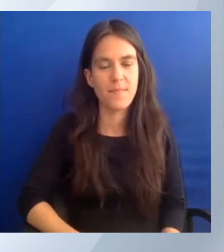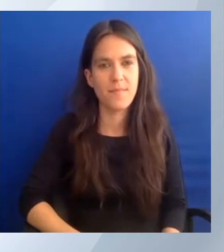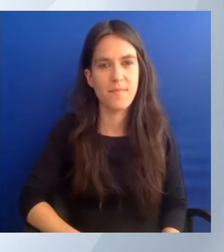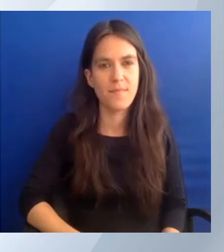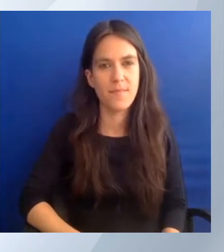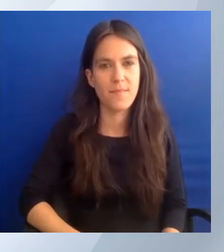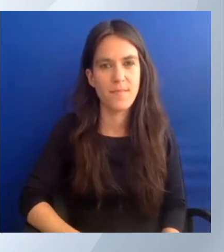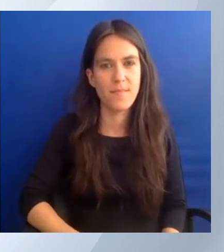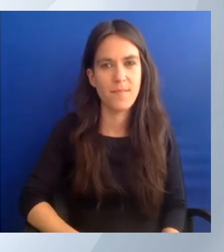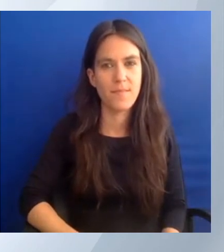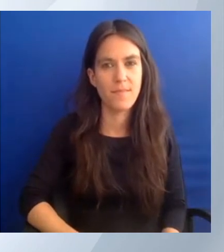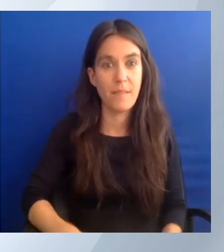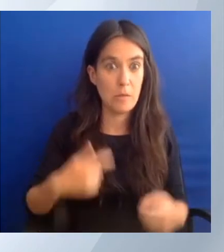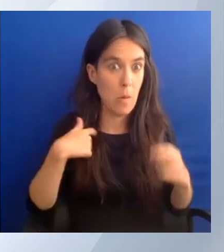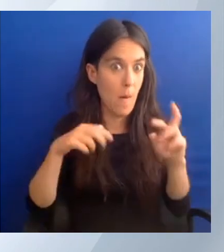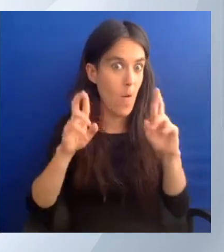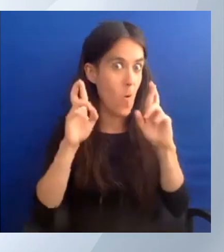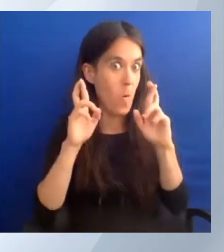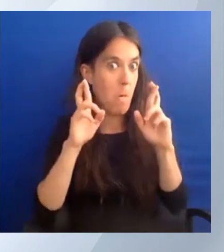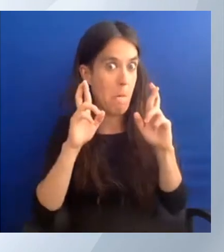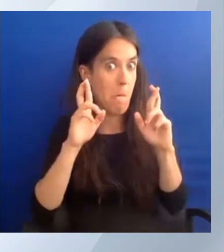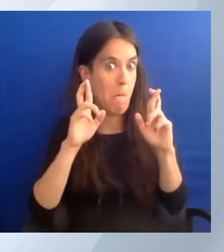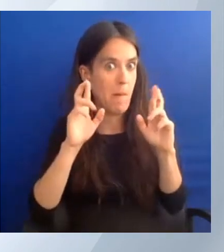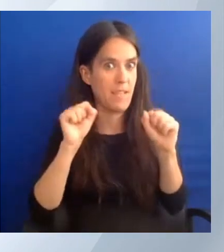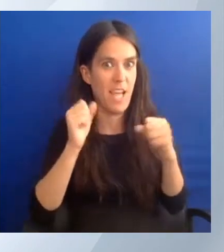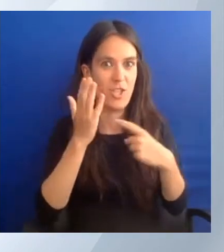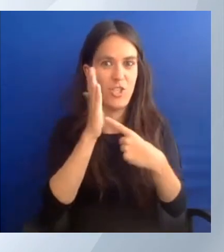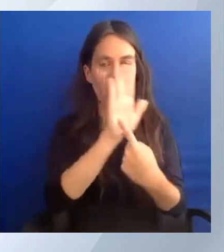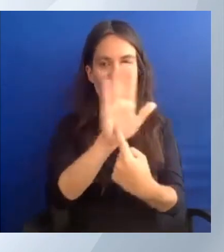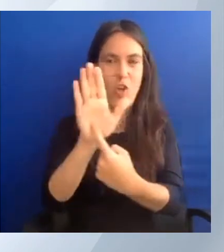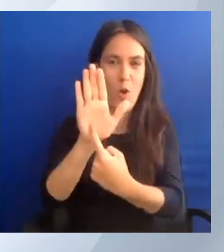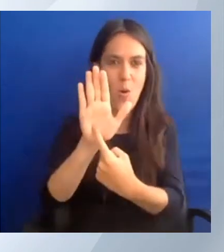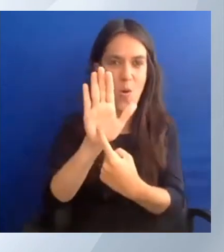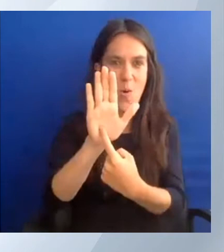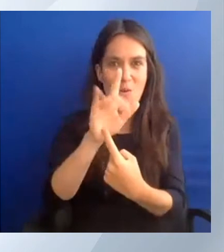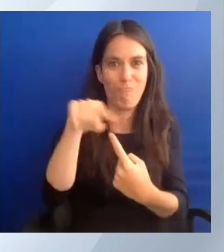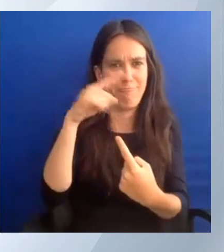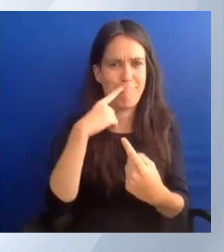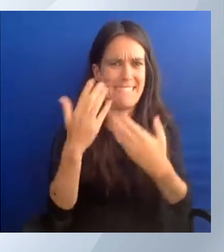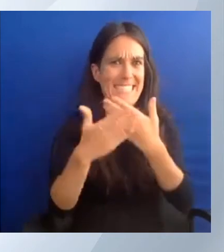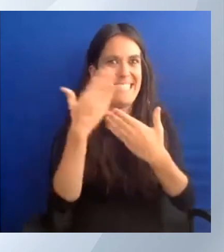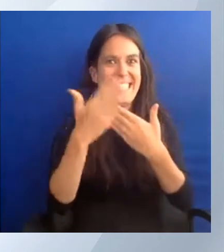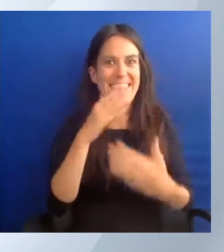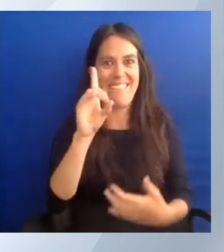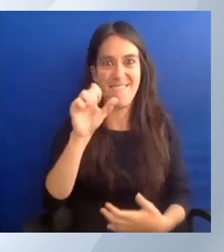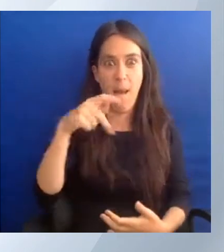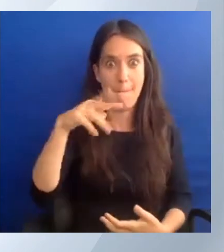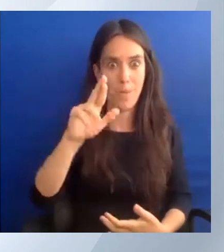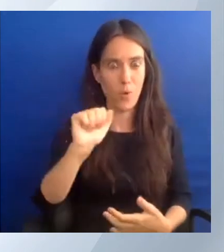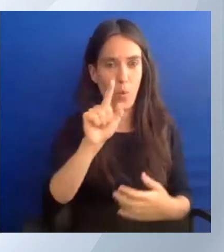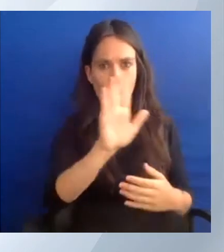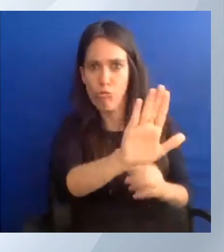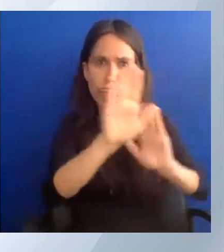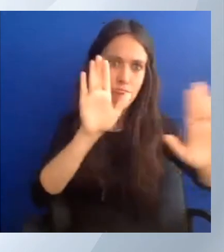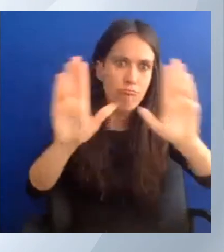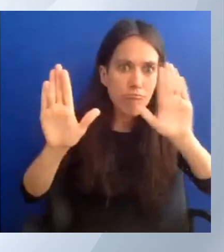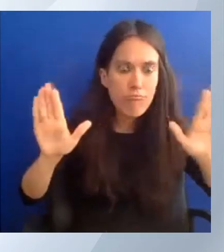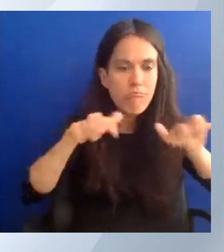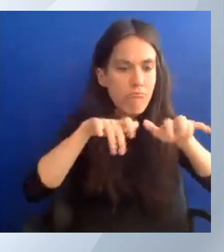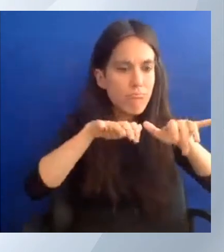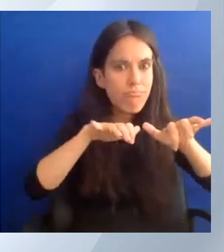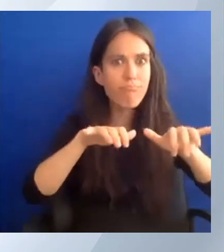So I hope I'm able to show you that how easy it is to use Dapr with your application with standard